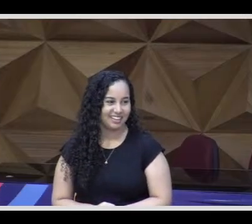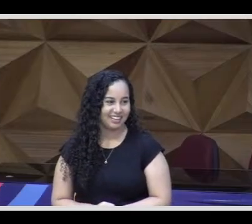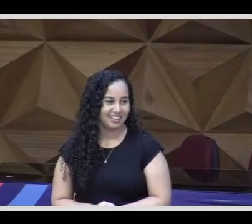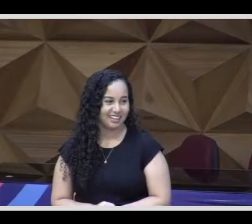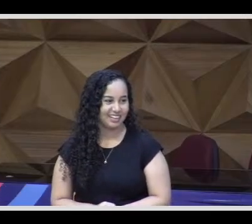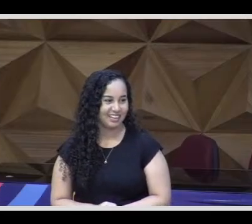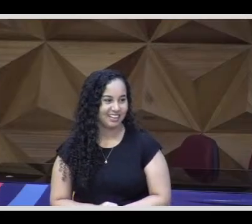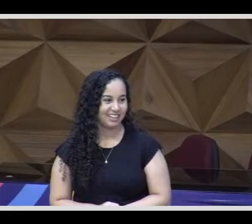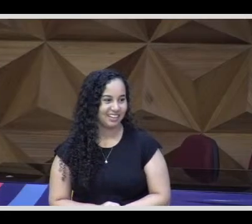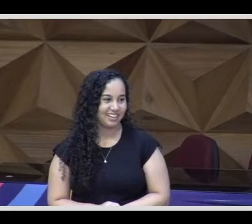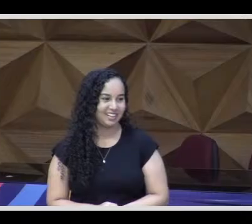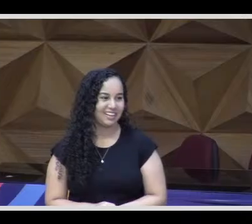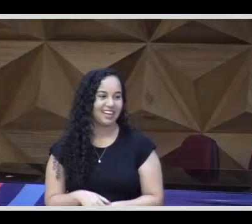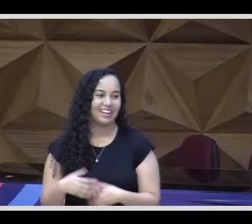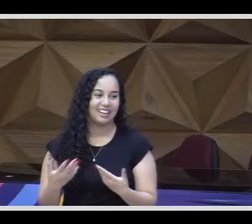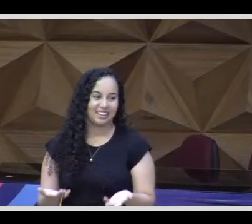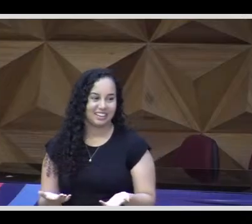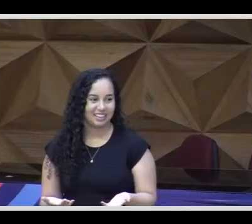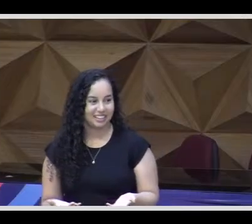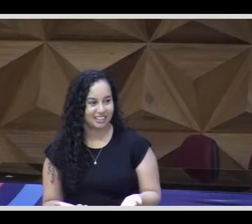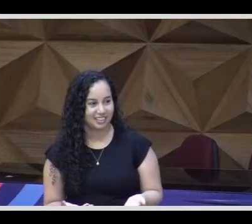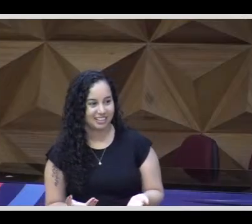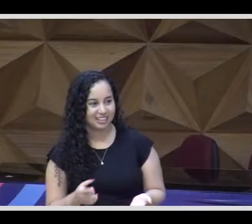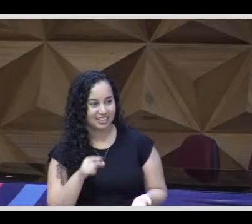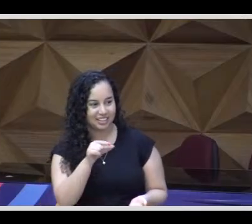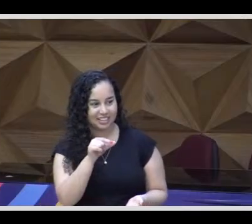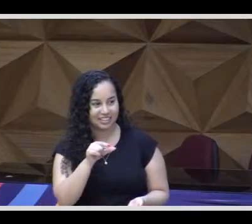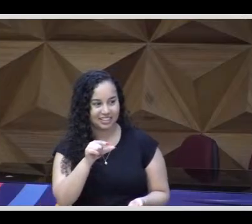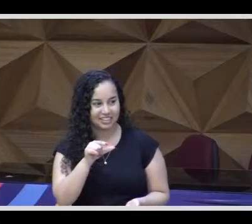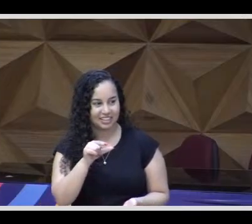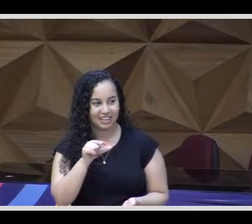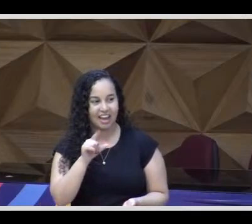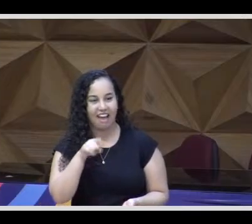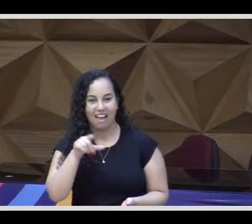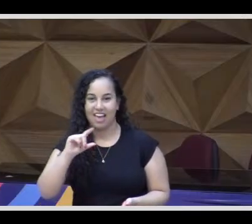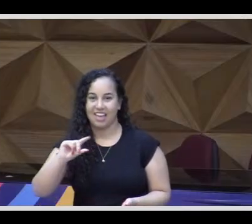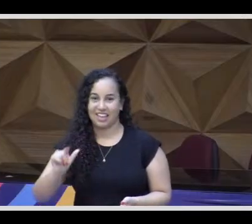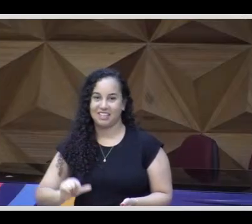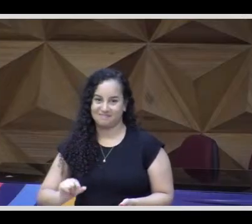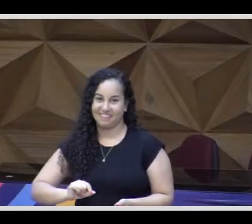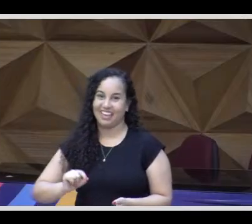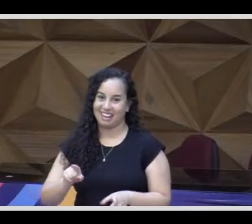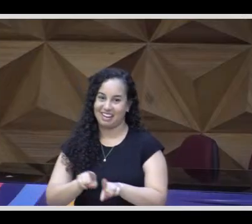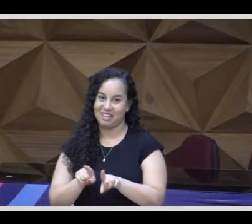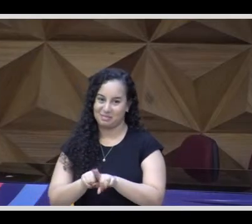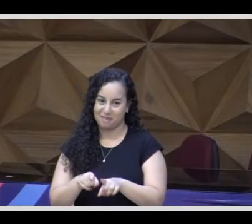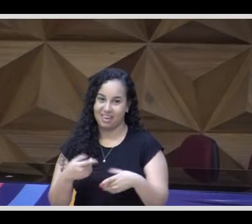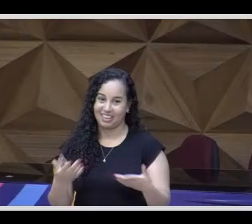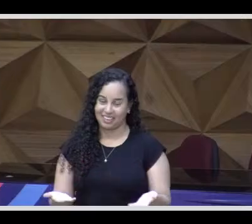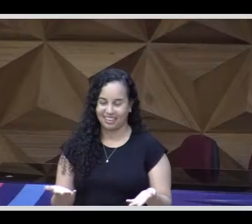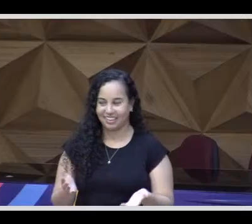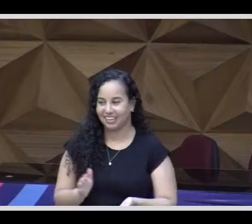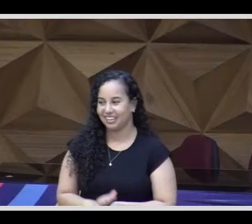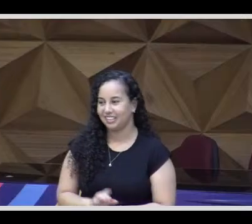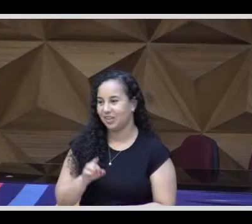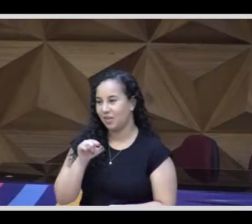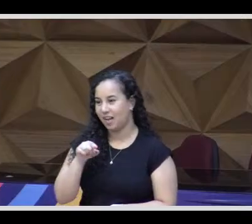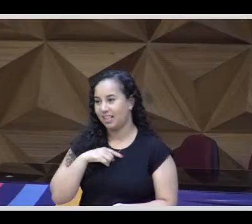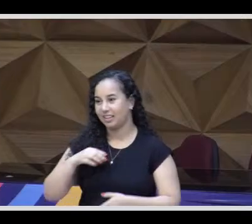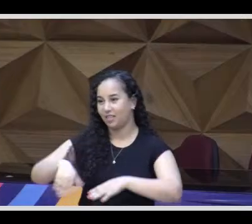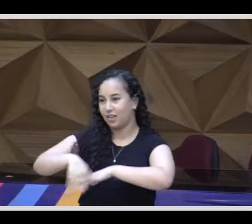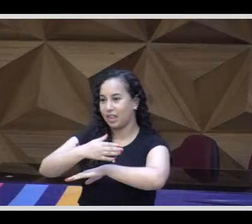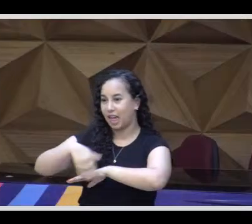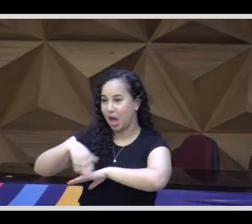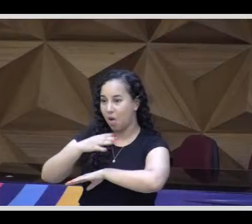She's Italian, yeah. So, yeah, she's Italian, right? Oh, that's it, okay. So she was on the streets of